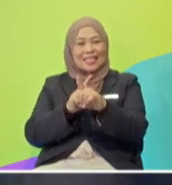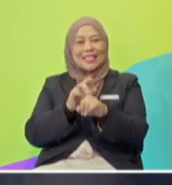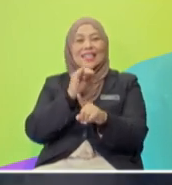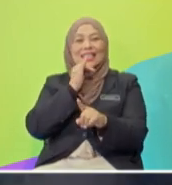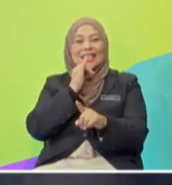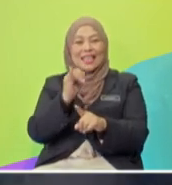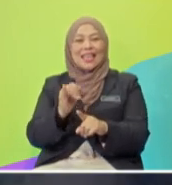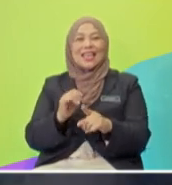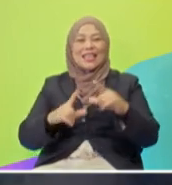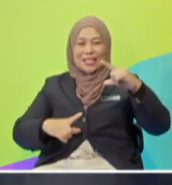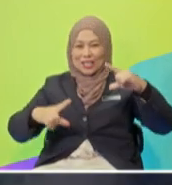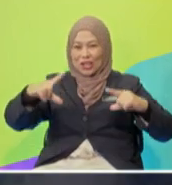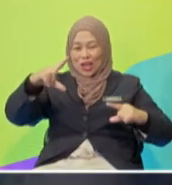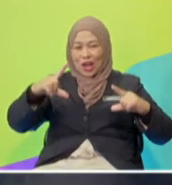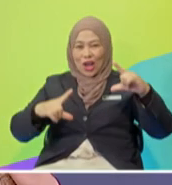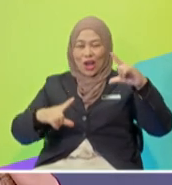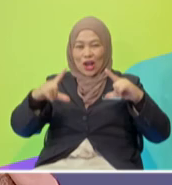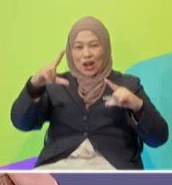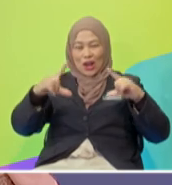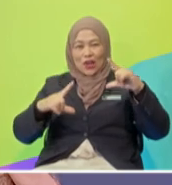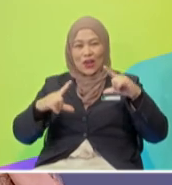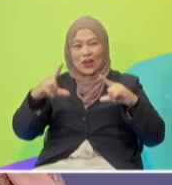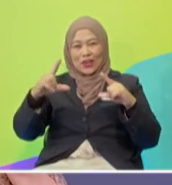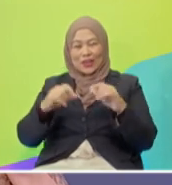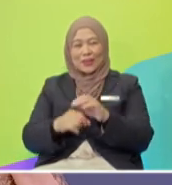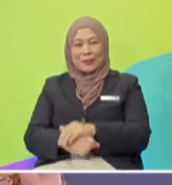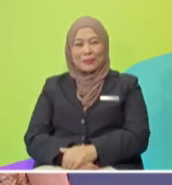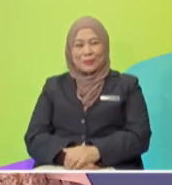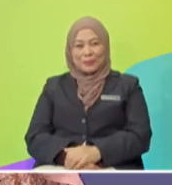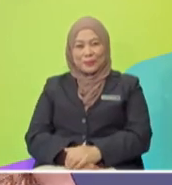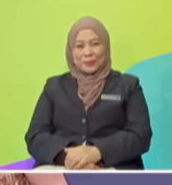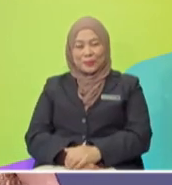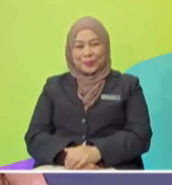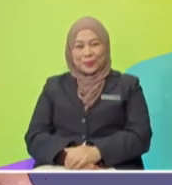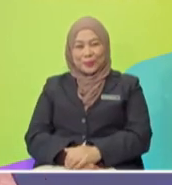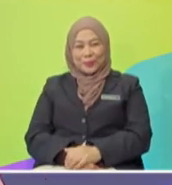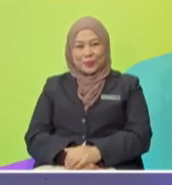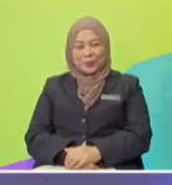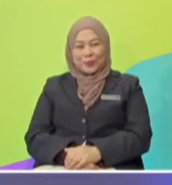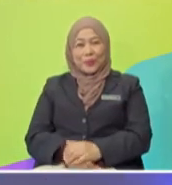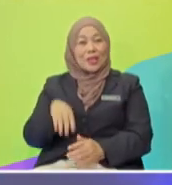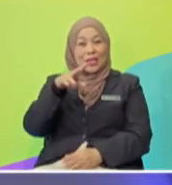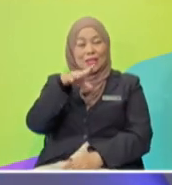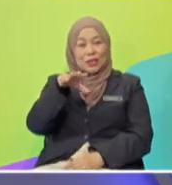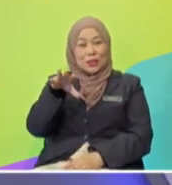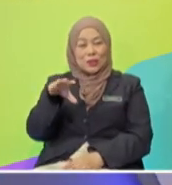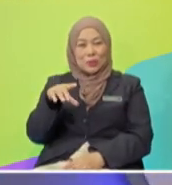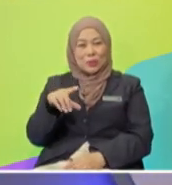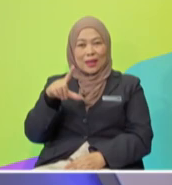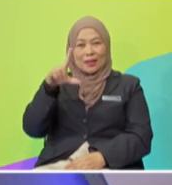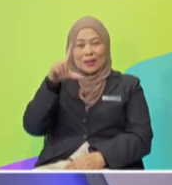lorry. Lorry, okay. It's a lorry. Okay, Chris, please spell lorry. Okay, let's spell it